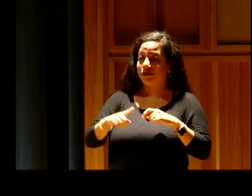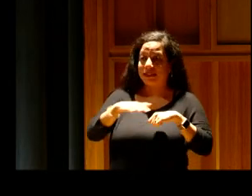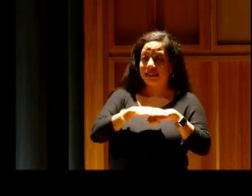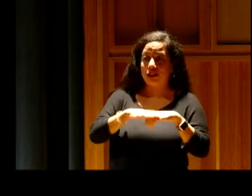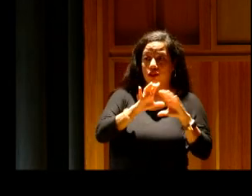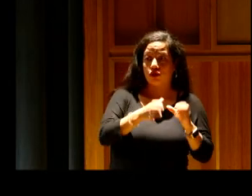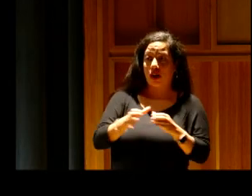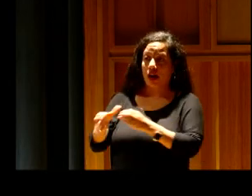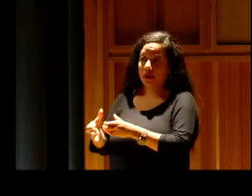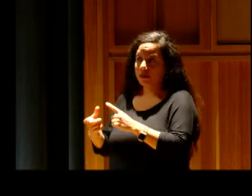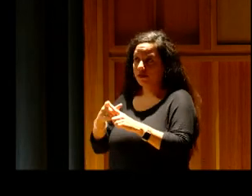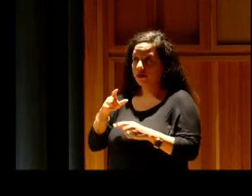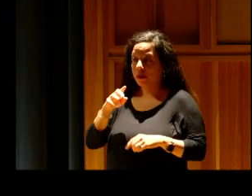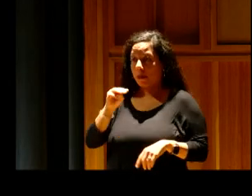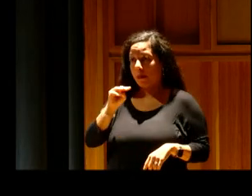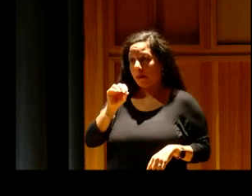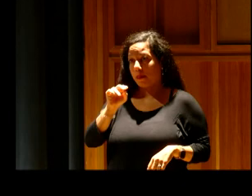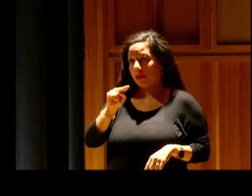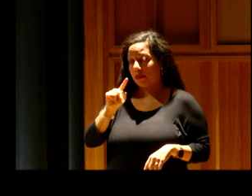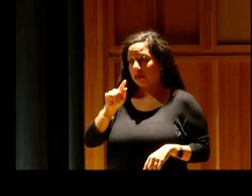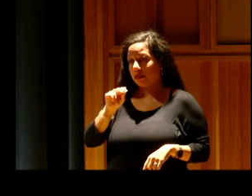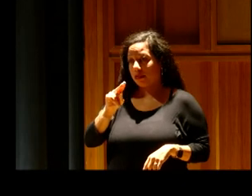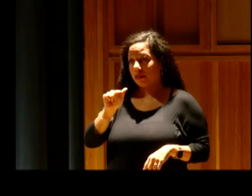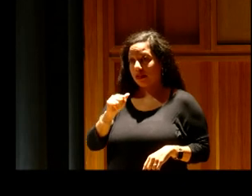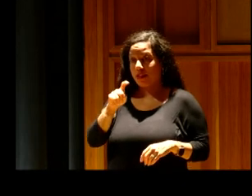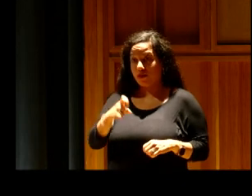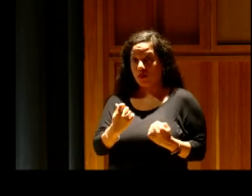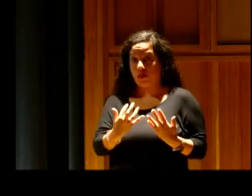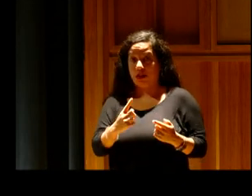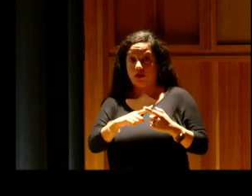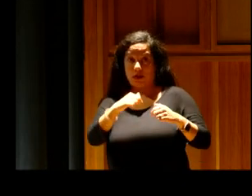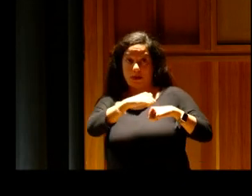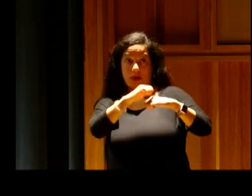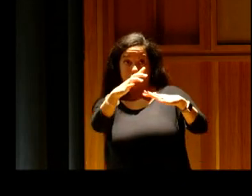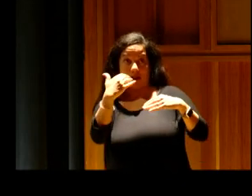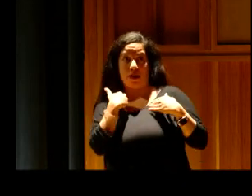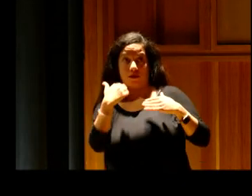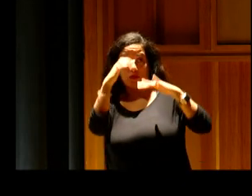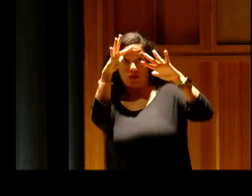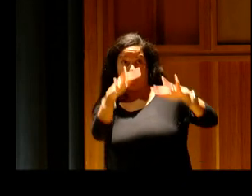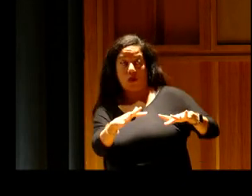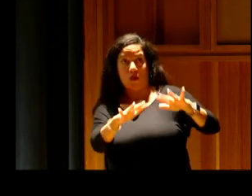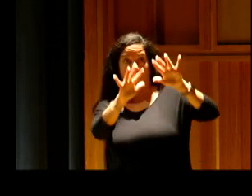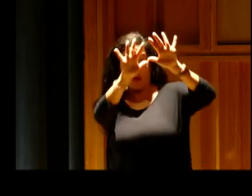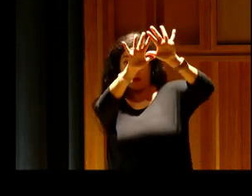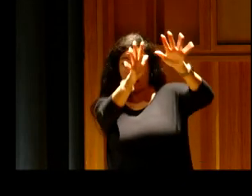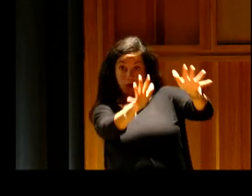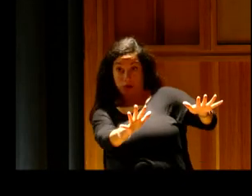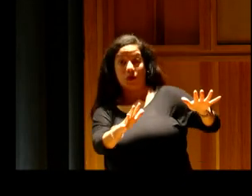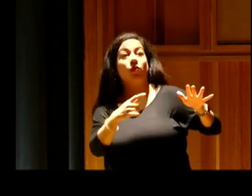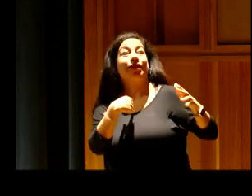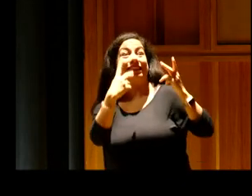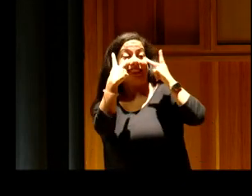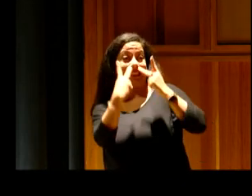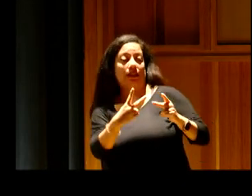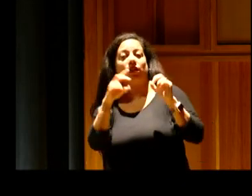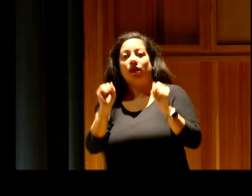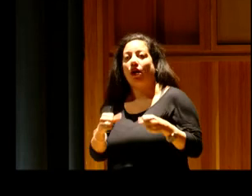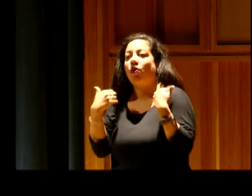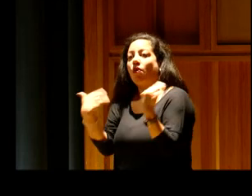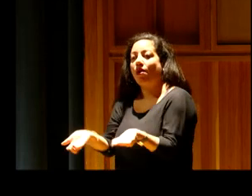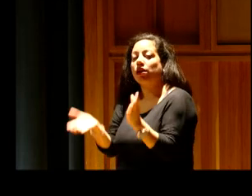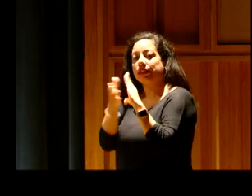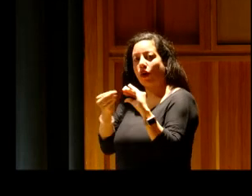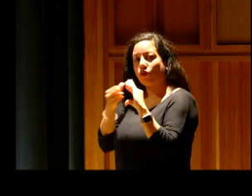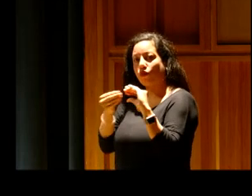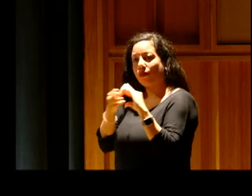Montana to wait until the Mission Mountains are snow-covered to tell their winter stories and sing songs. They're